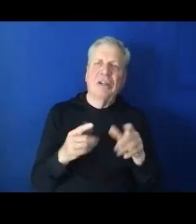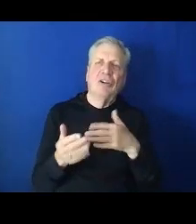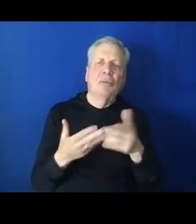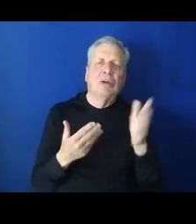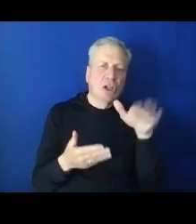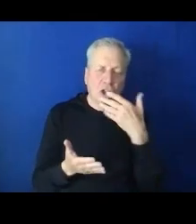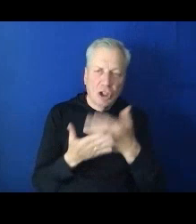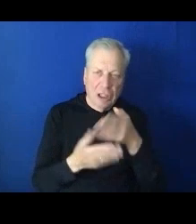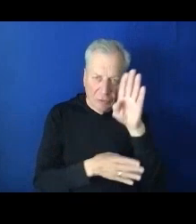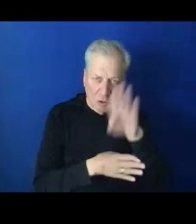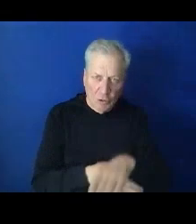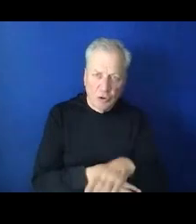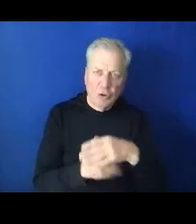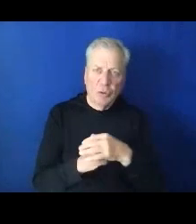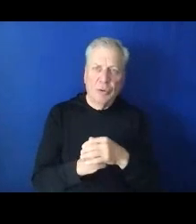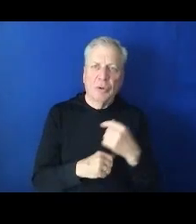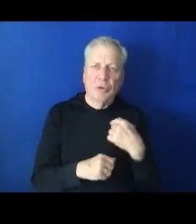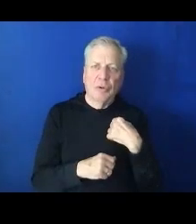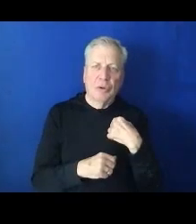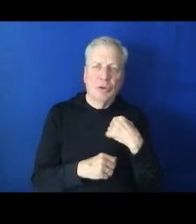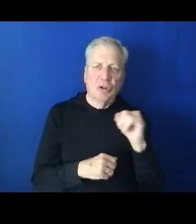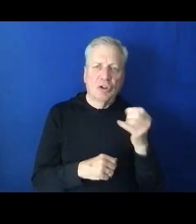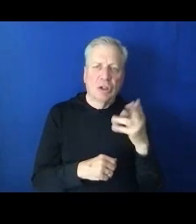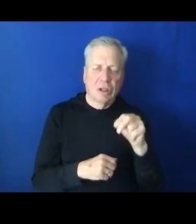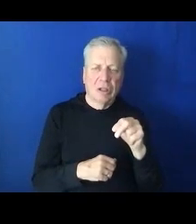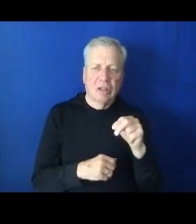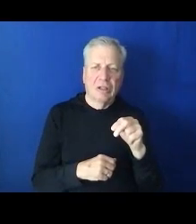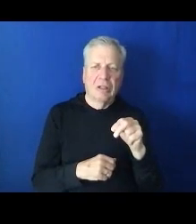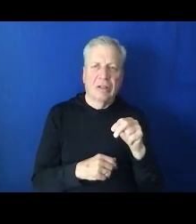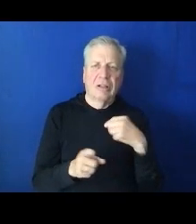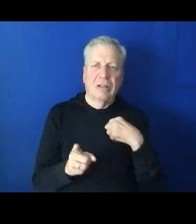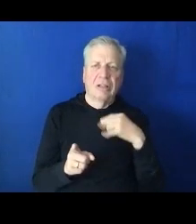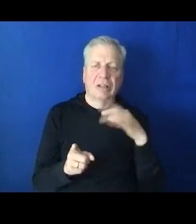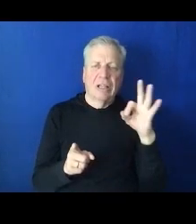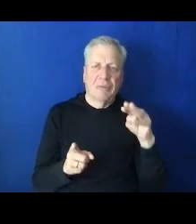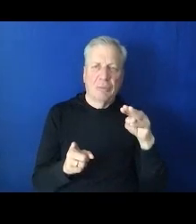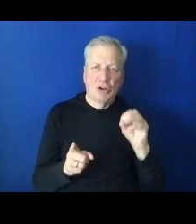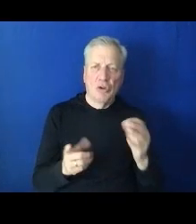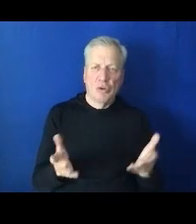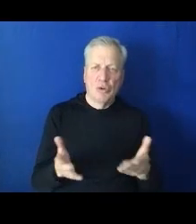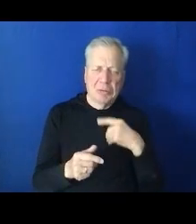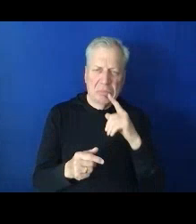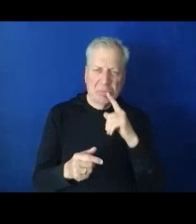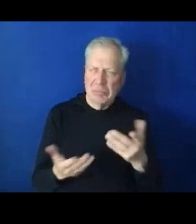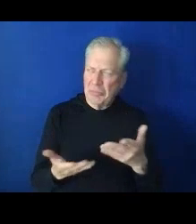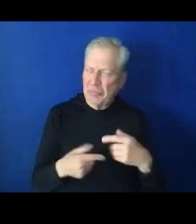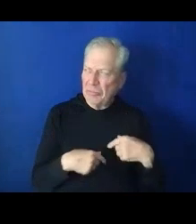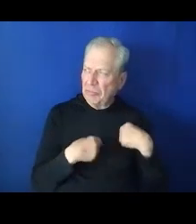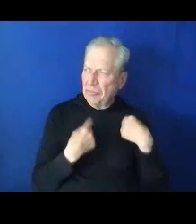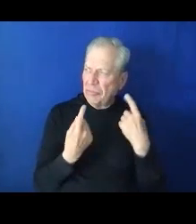afternoon. My name is John Cataldo and I'm the Fire Management Officer. I've been here since